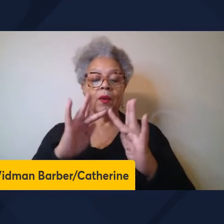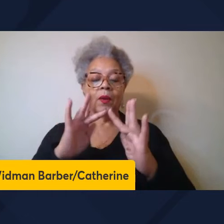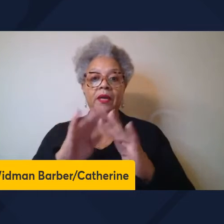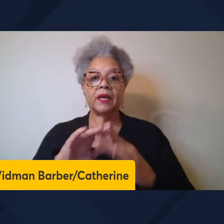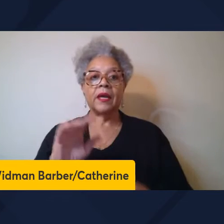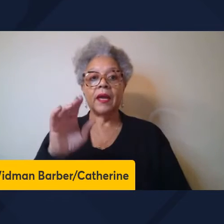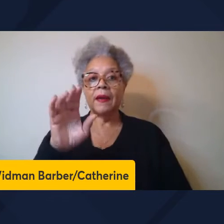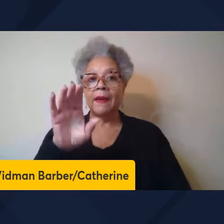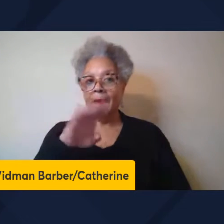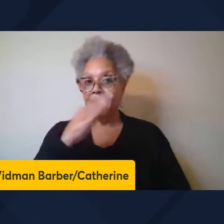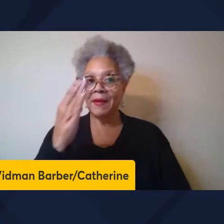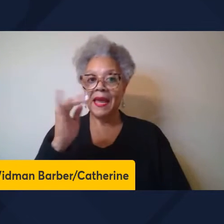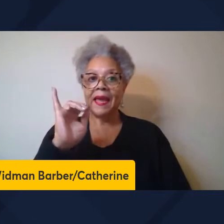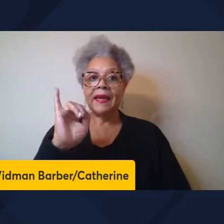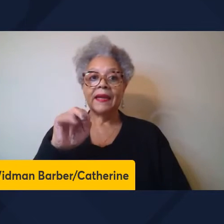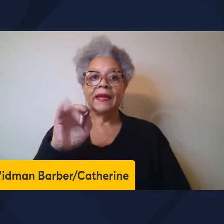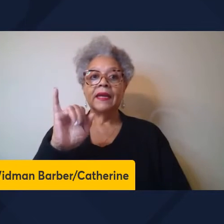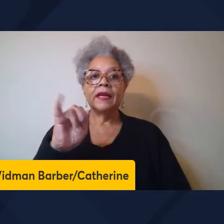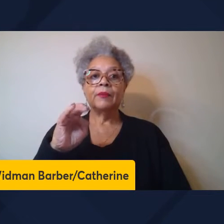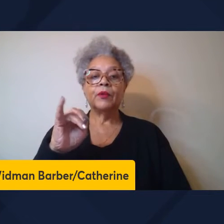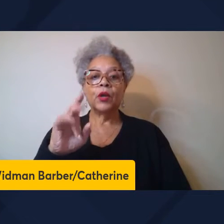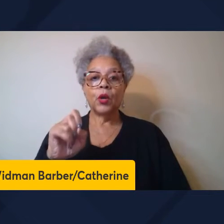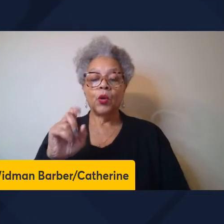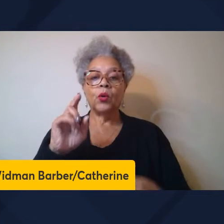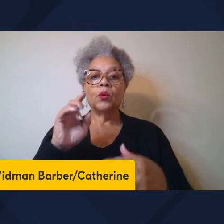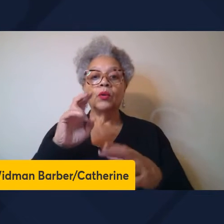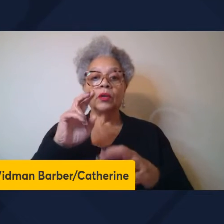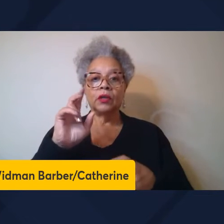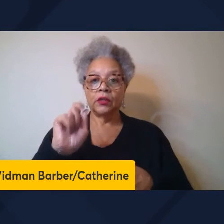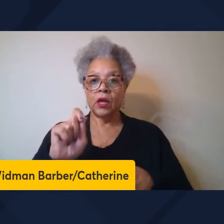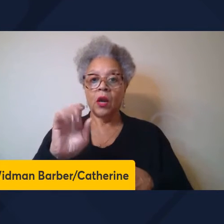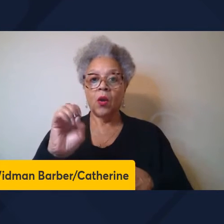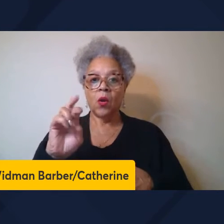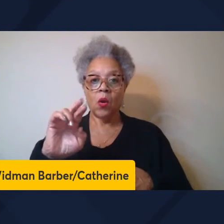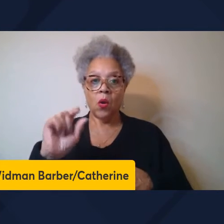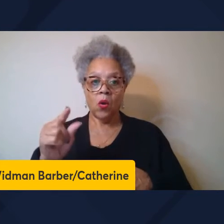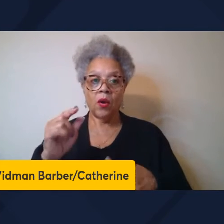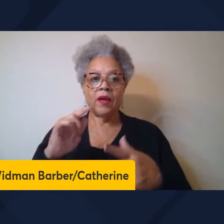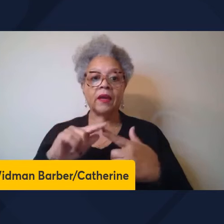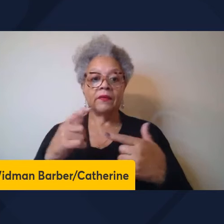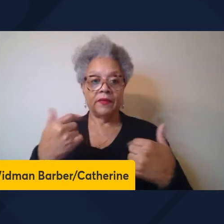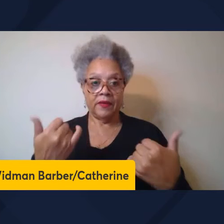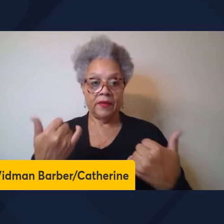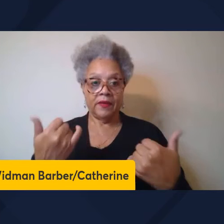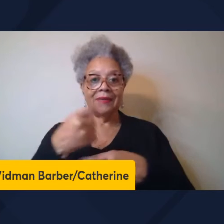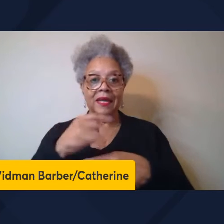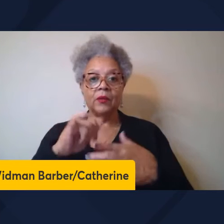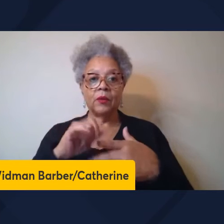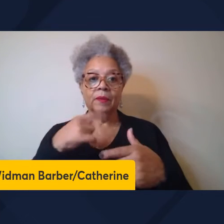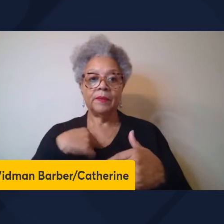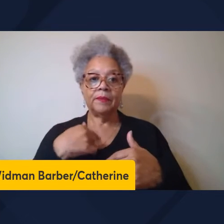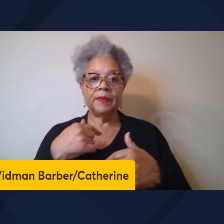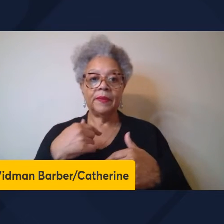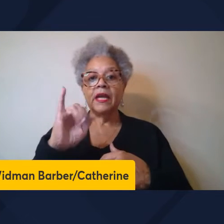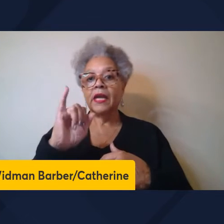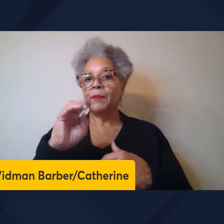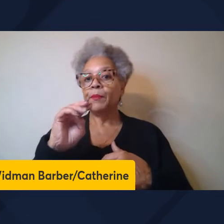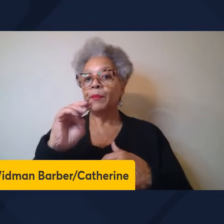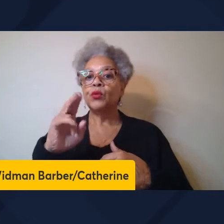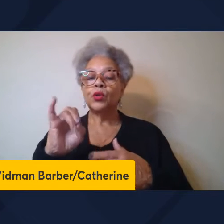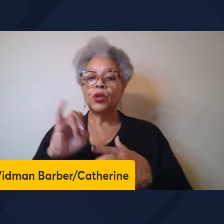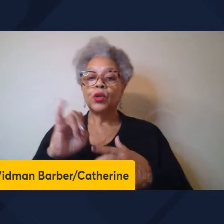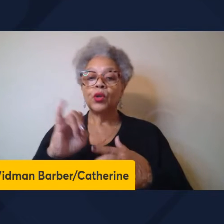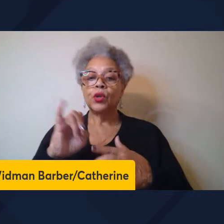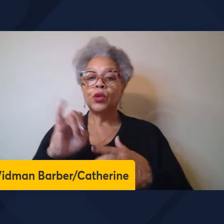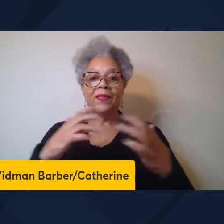I'm currently a postdoc at Yale and I will be the moderator for the Immunology Without Borders session. A session highlighting powerful science that is done